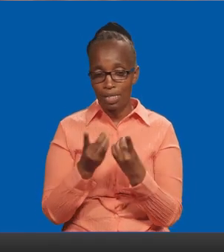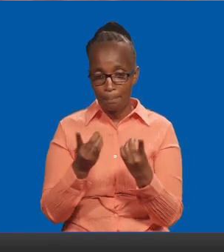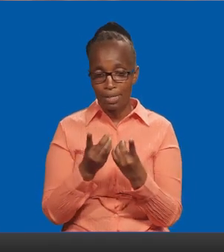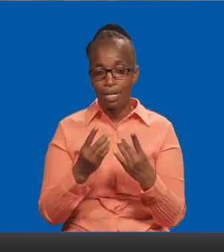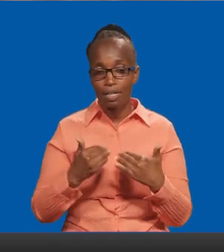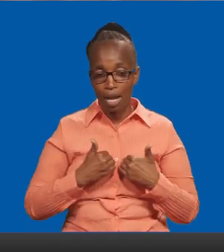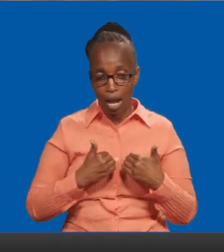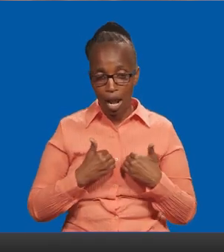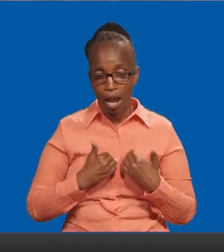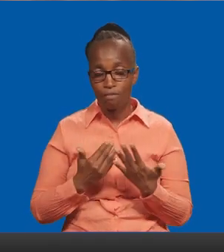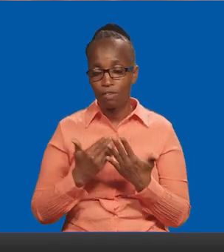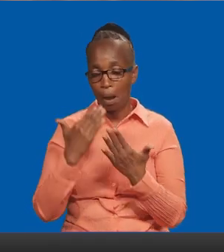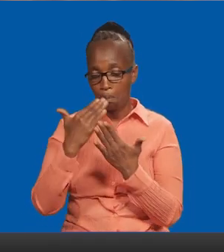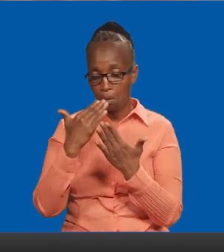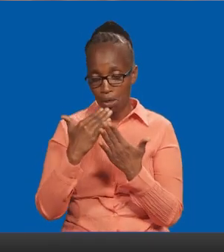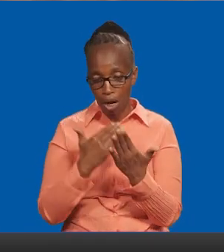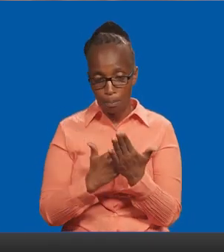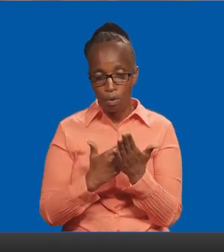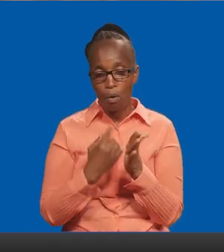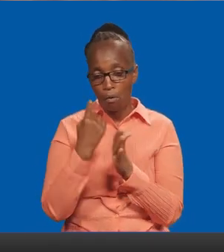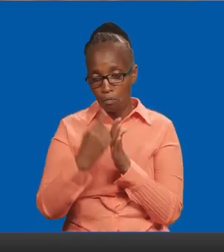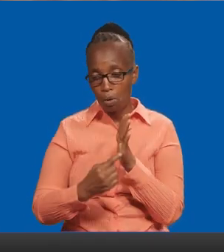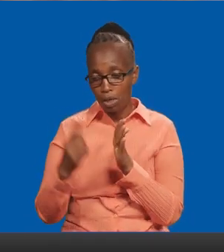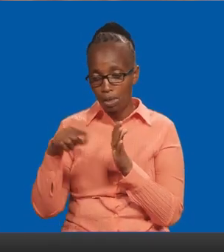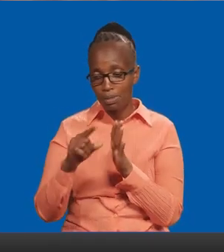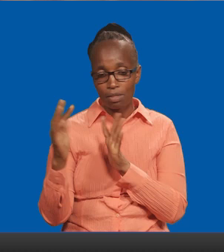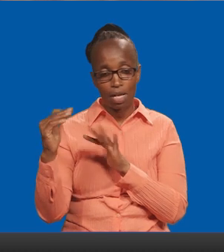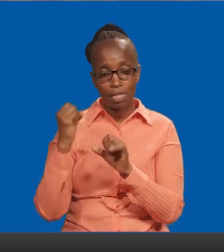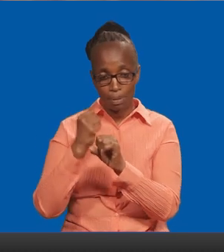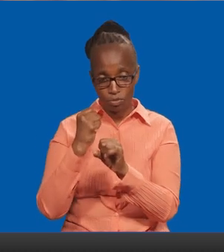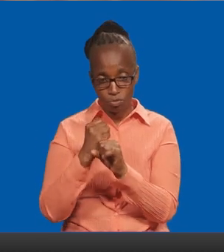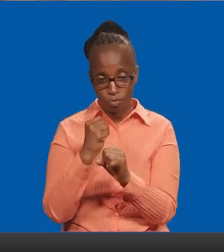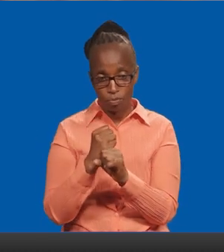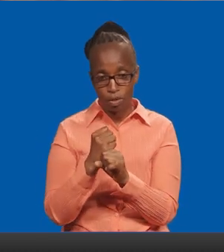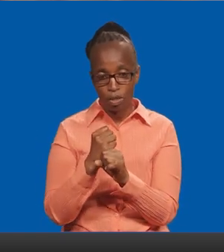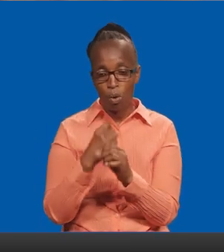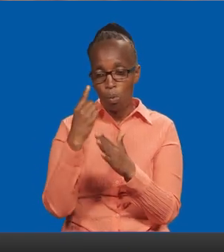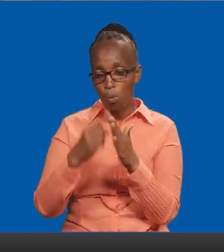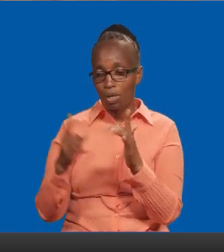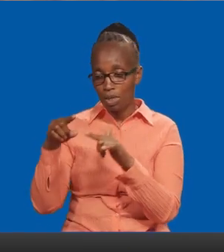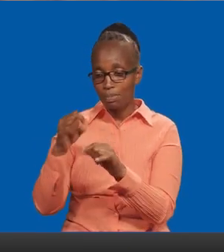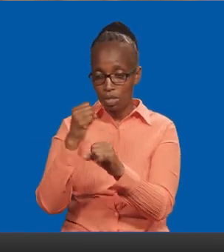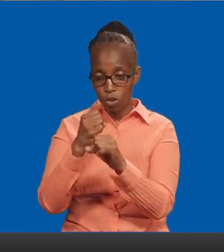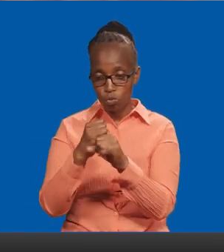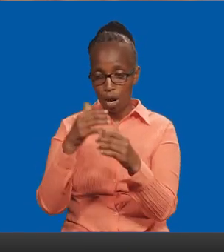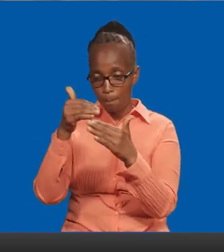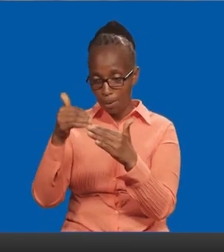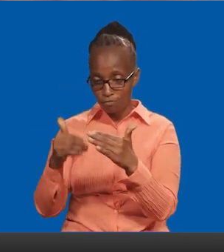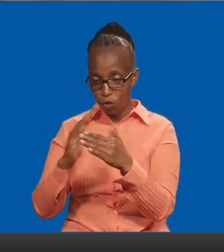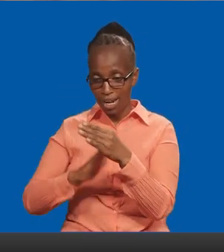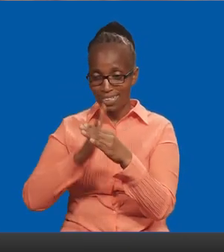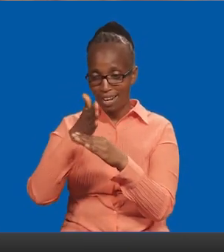has outlined what they're doing in the immediate, what they're doing pre the flooding, what they're